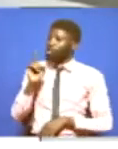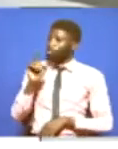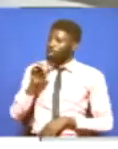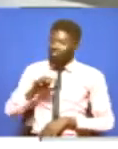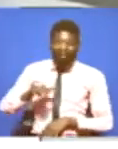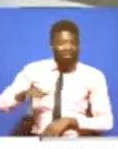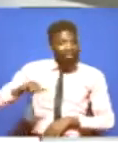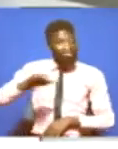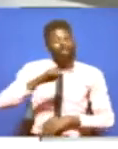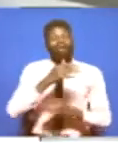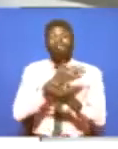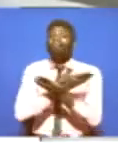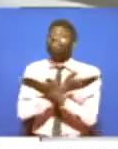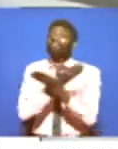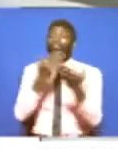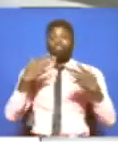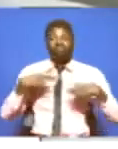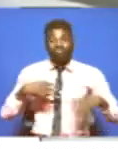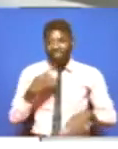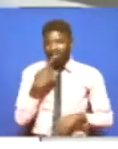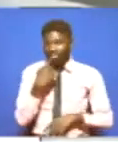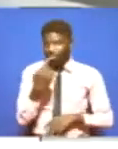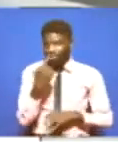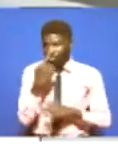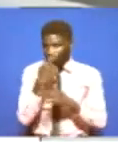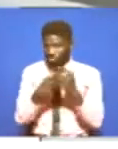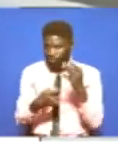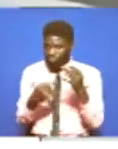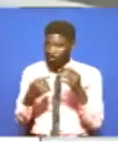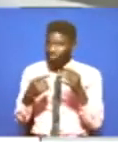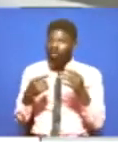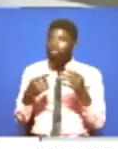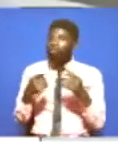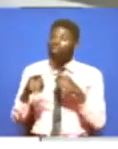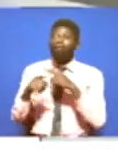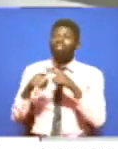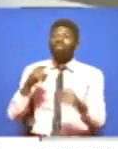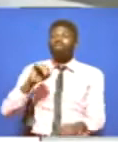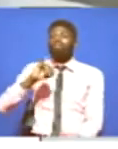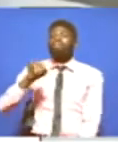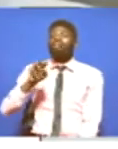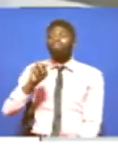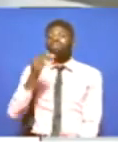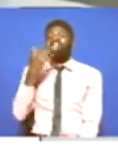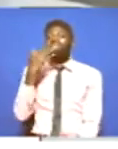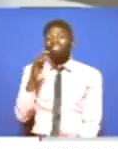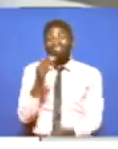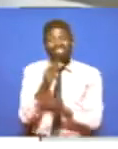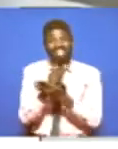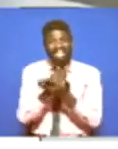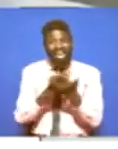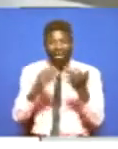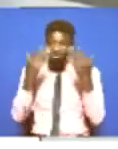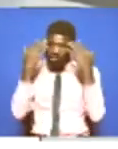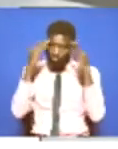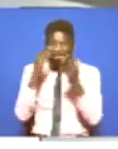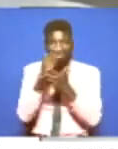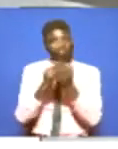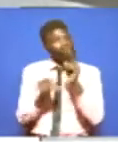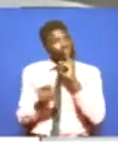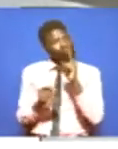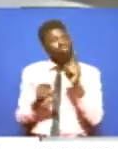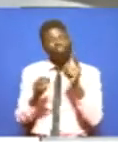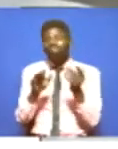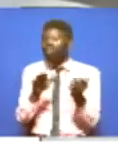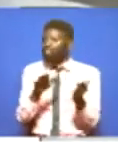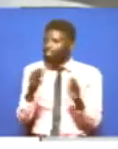everywhere, people were saying that they have killed JM. Some of them didn't know. Some of them were sure that he's gone because he